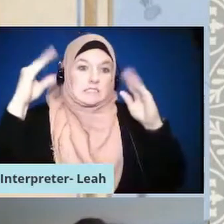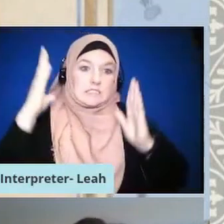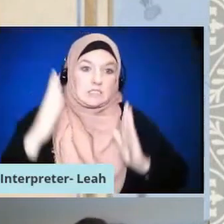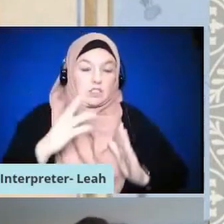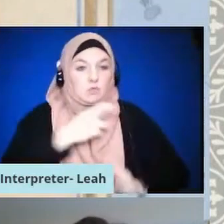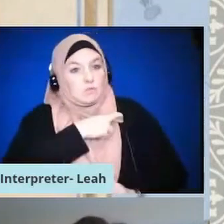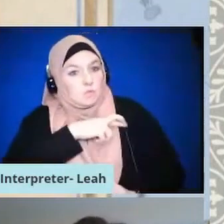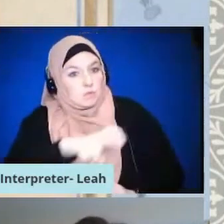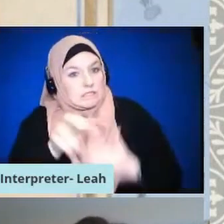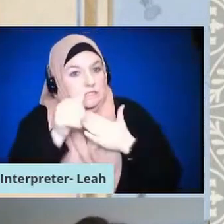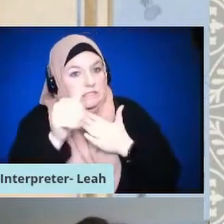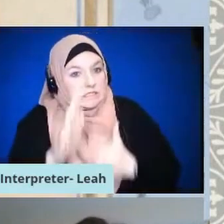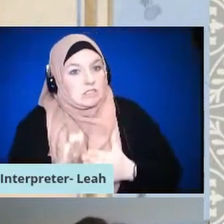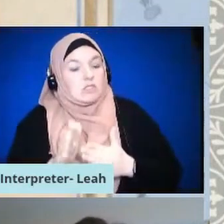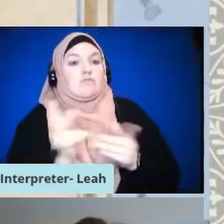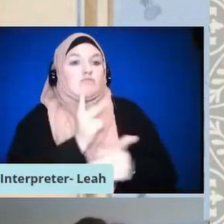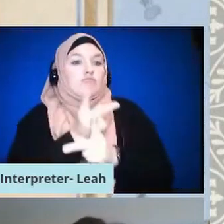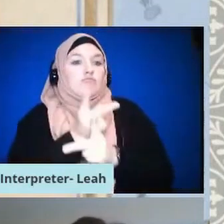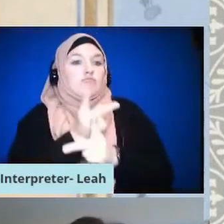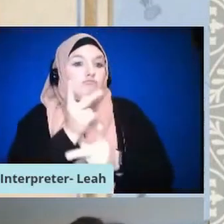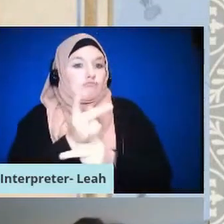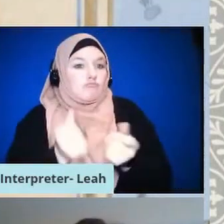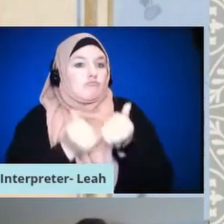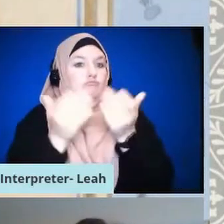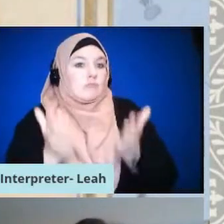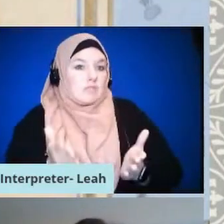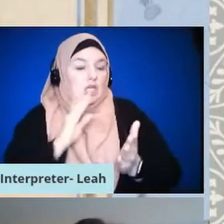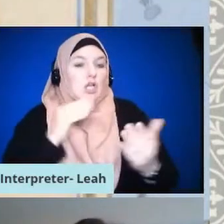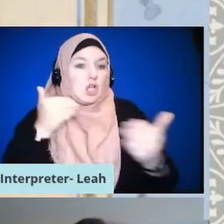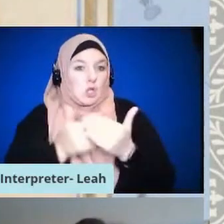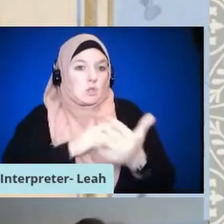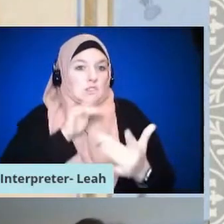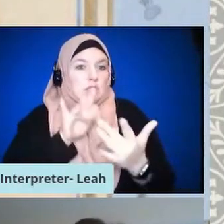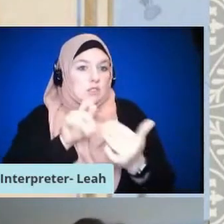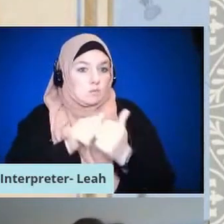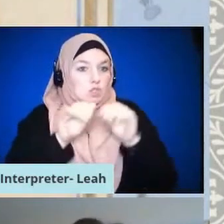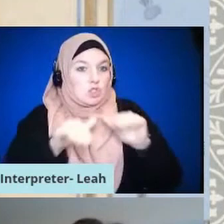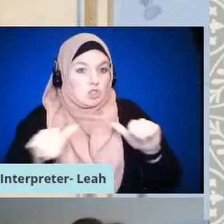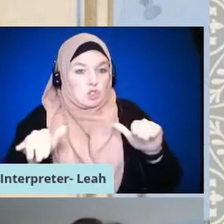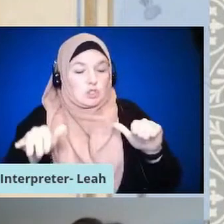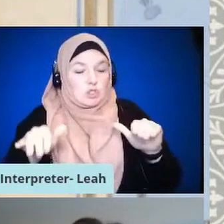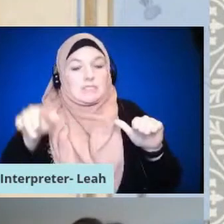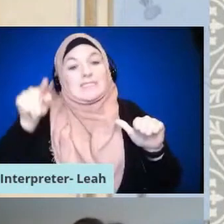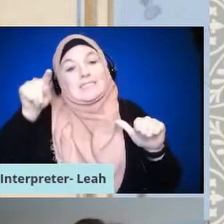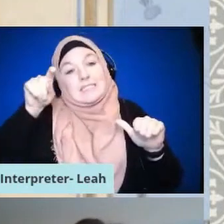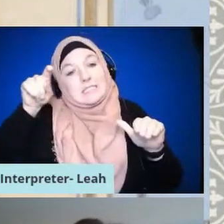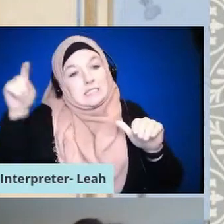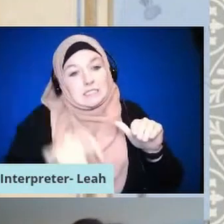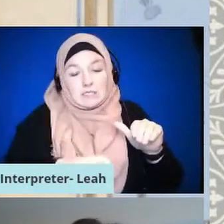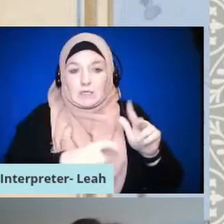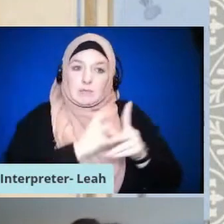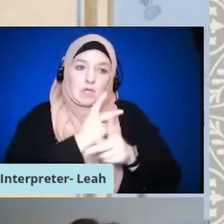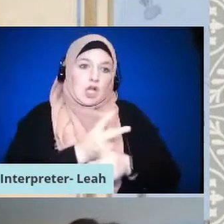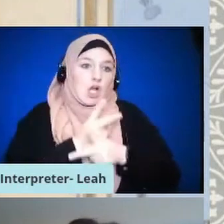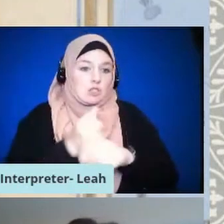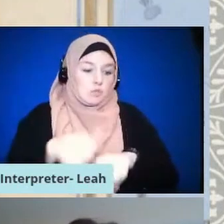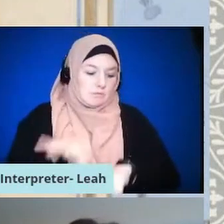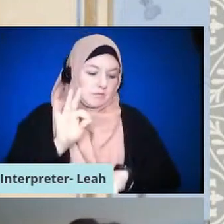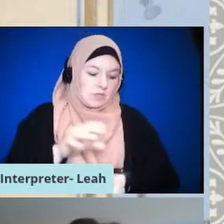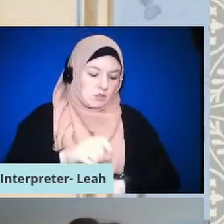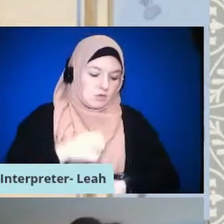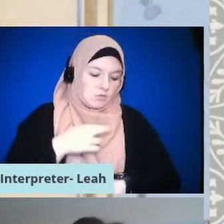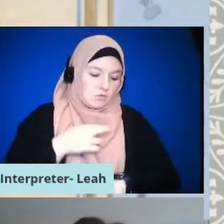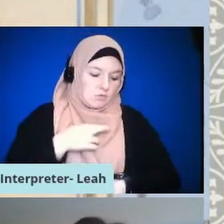religious leaders, and caregivers who are in close contact with children need to be cautious when choosing